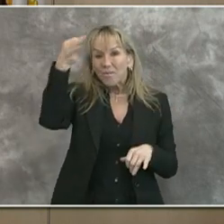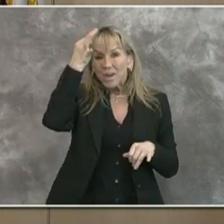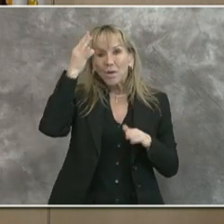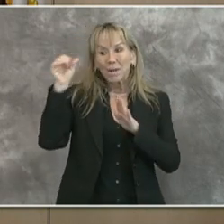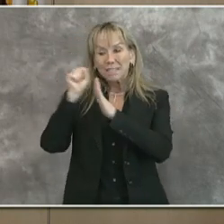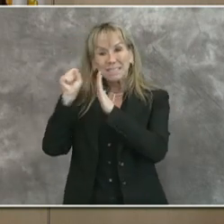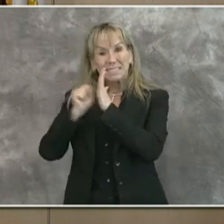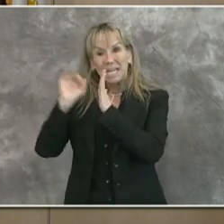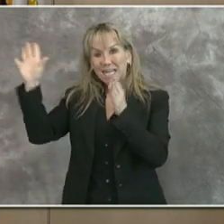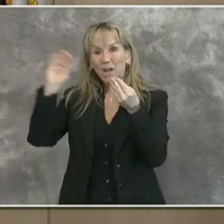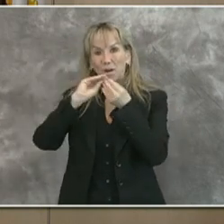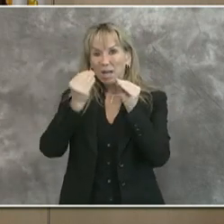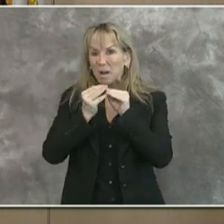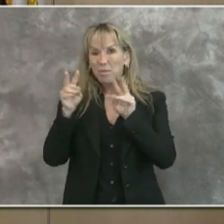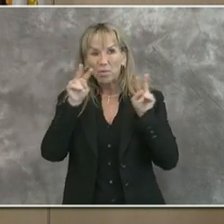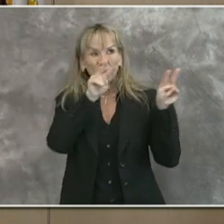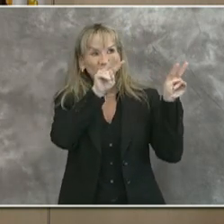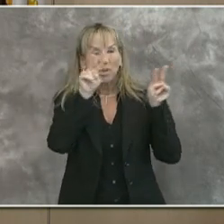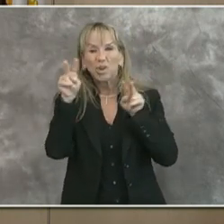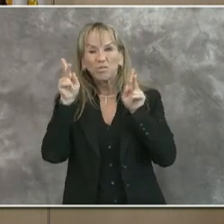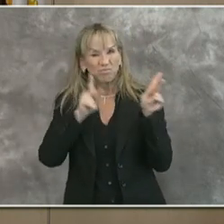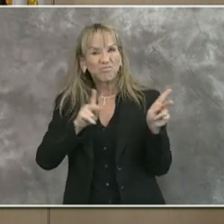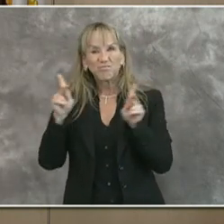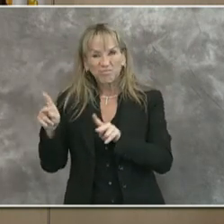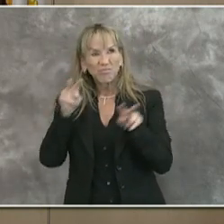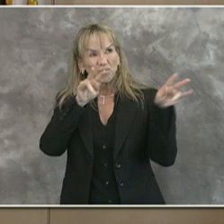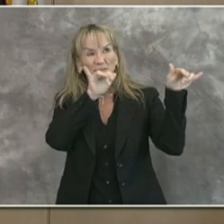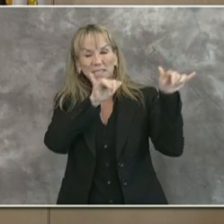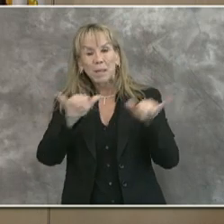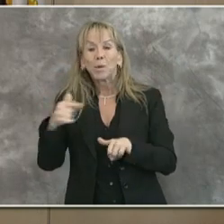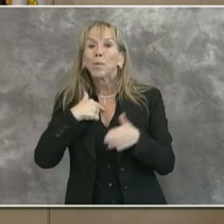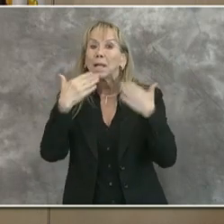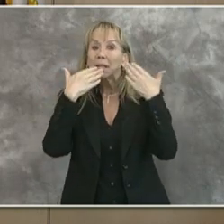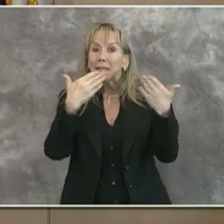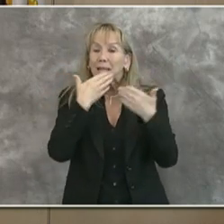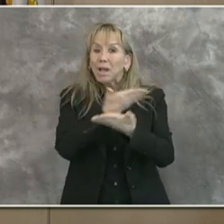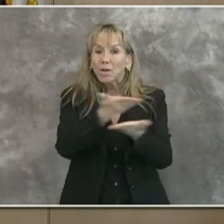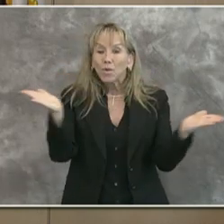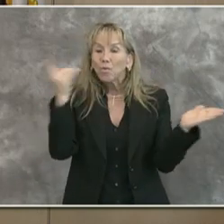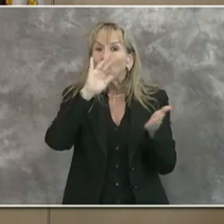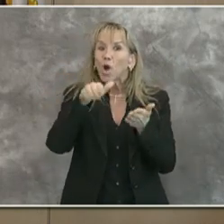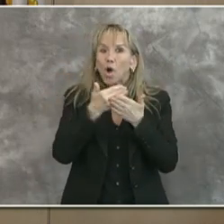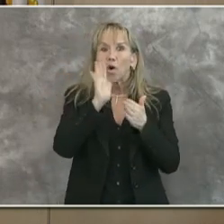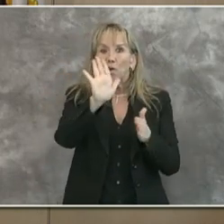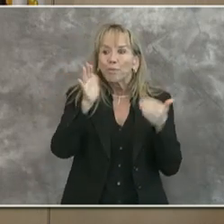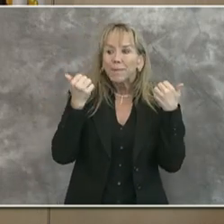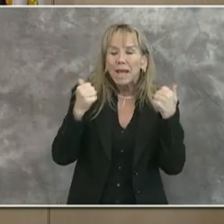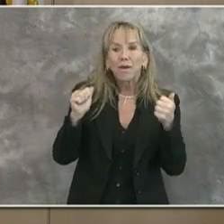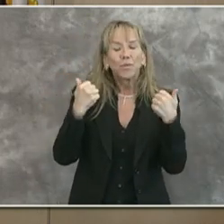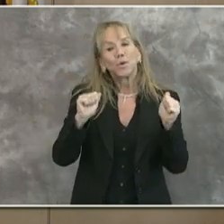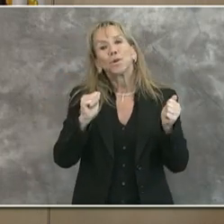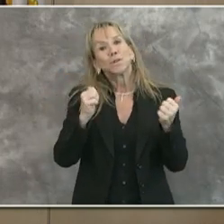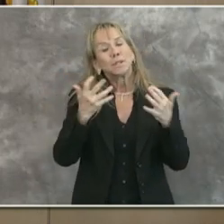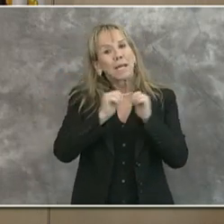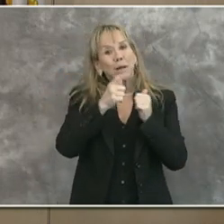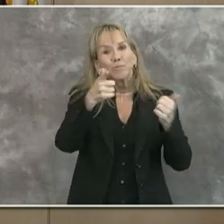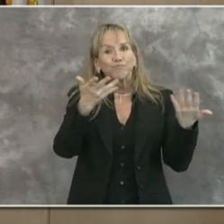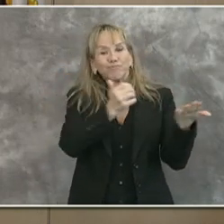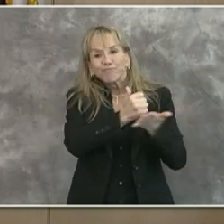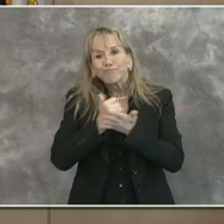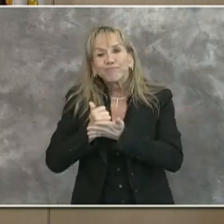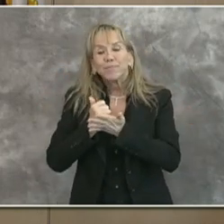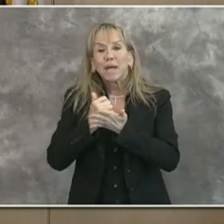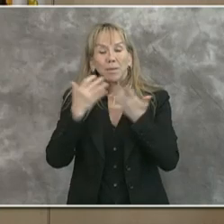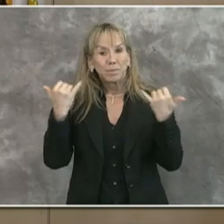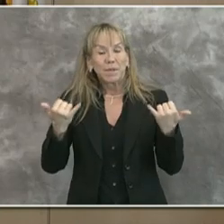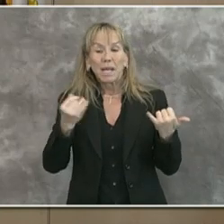state metrics. We thank everyone for all of the efforts they've conducted to date, and